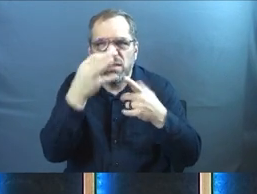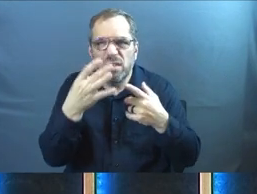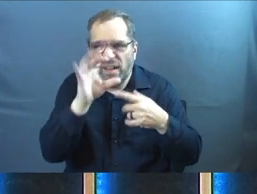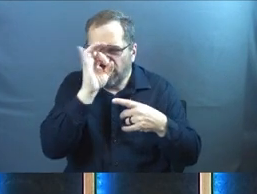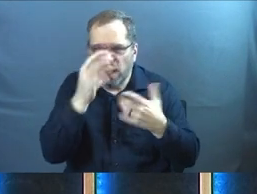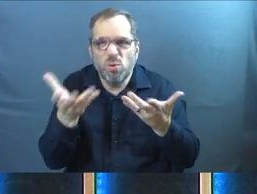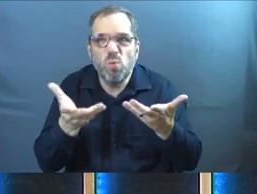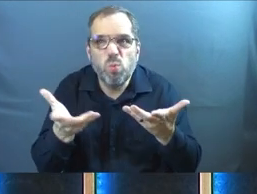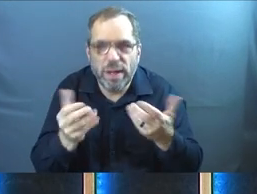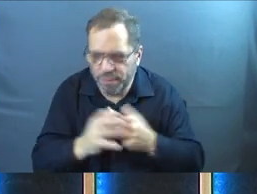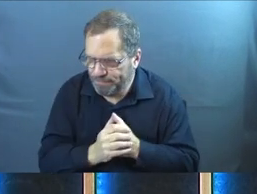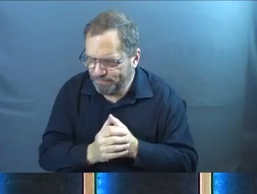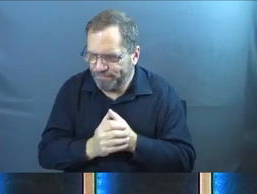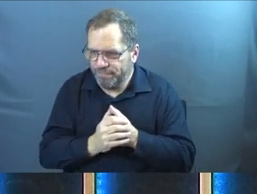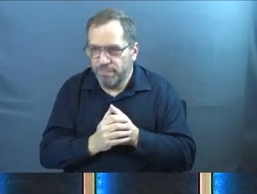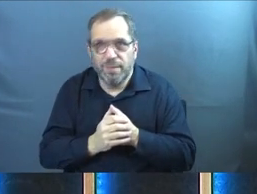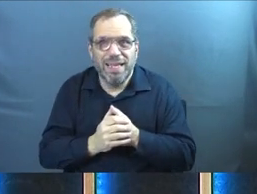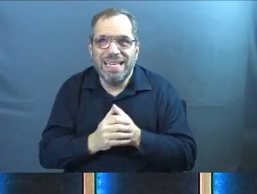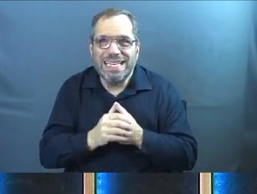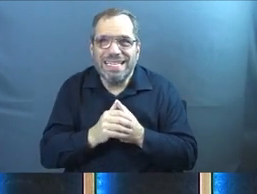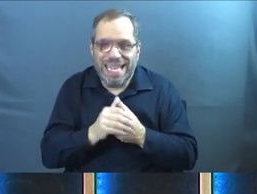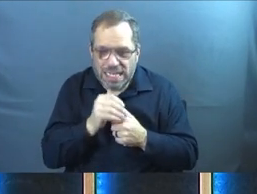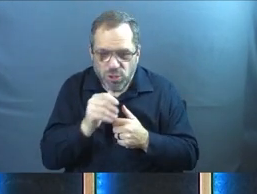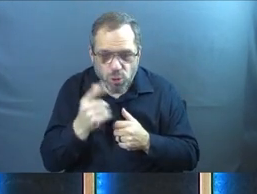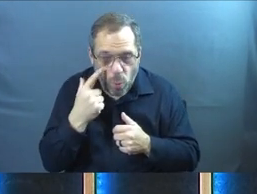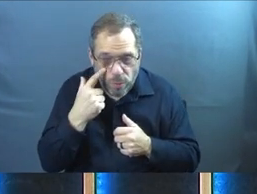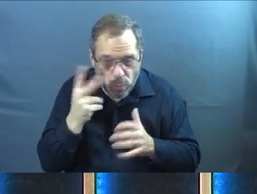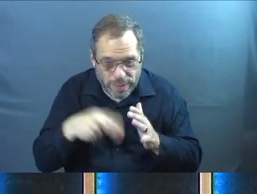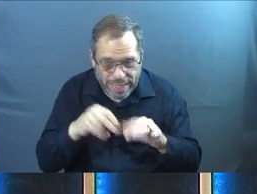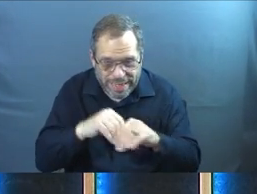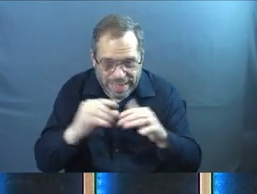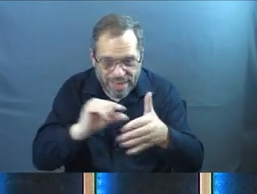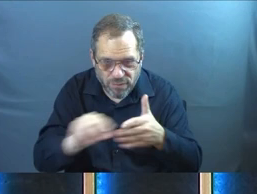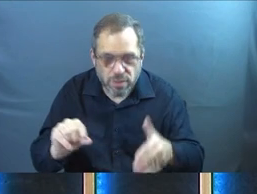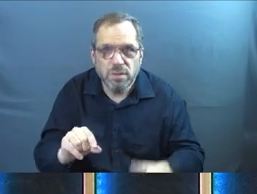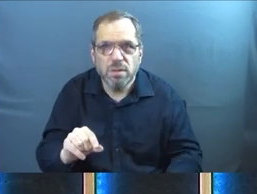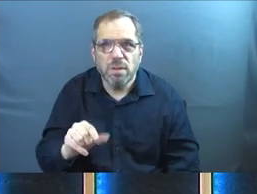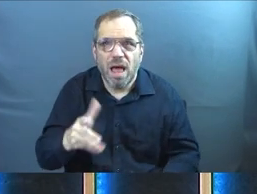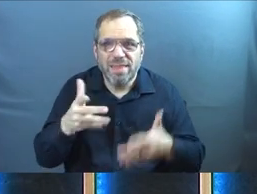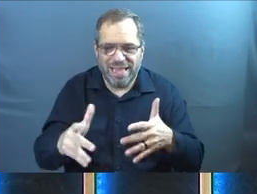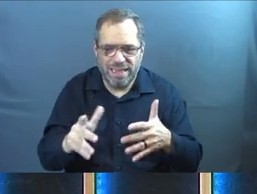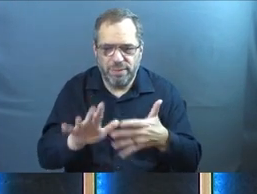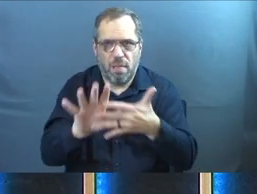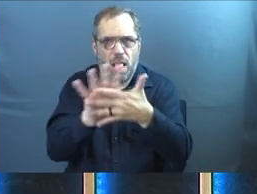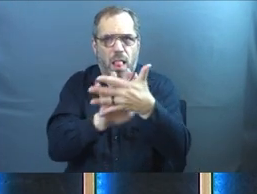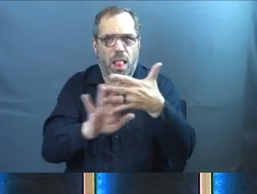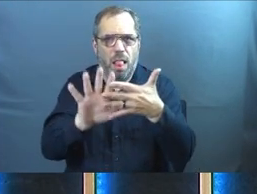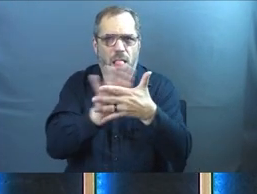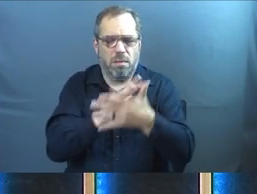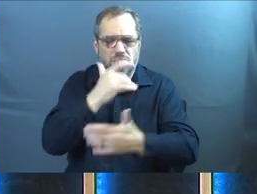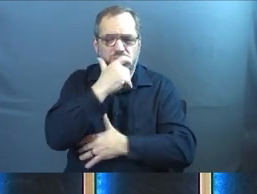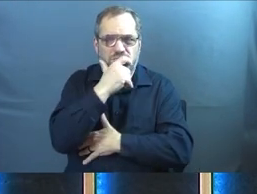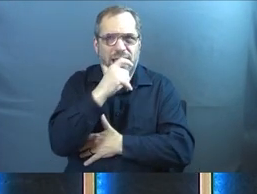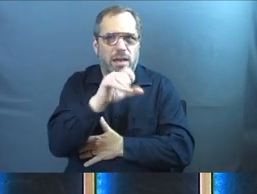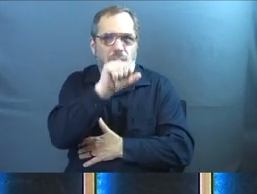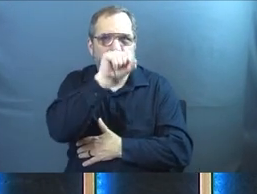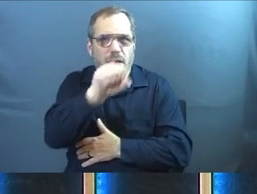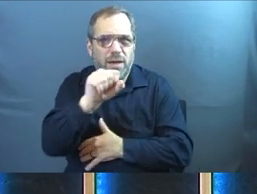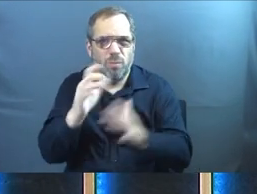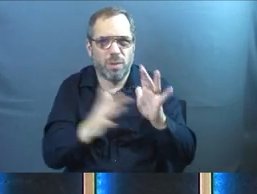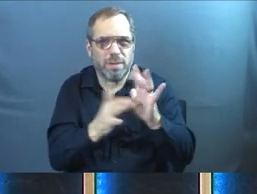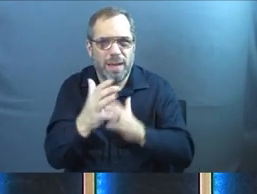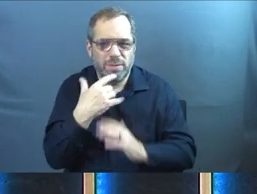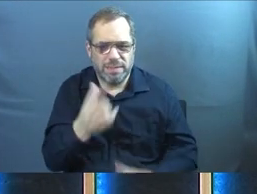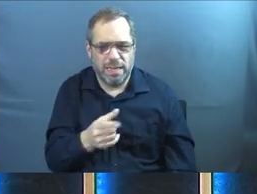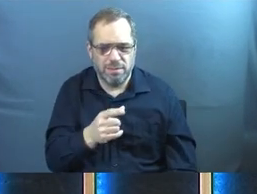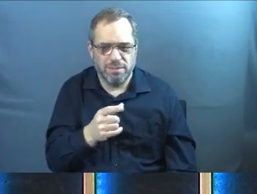are the foxes? It's not in the next verse. They leave it vague, which I love when the Bible does